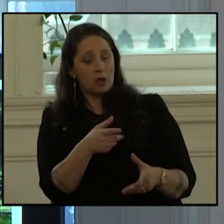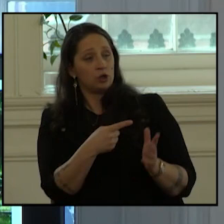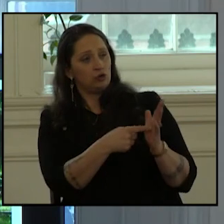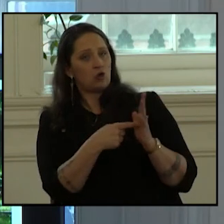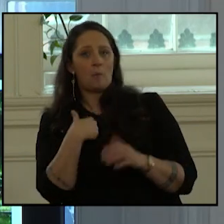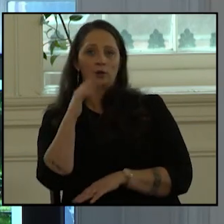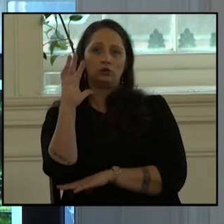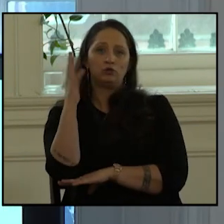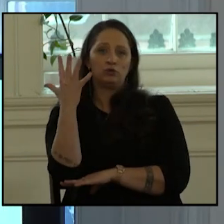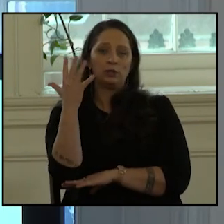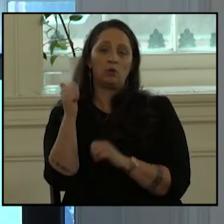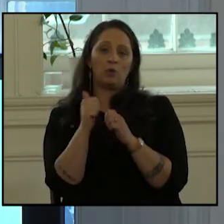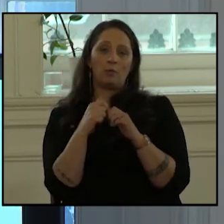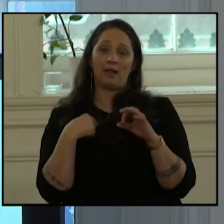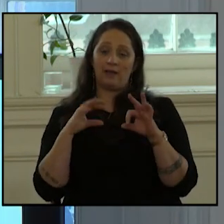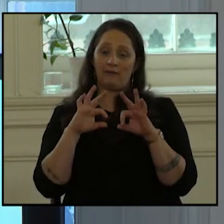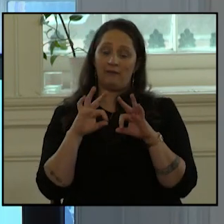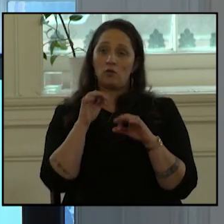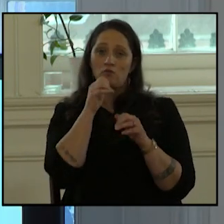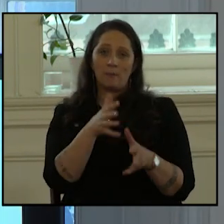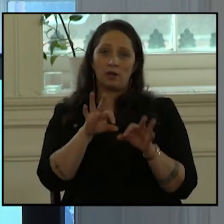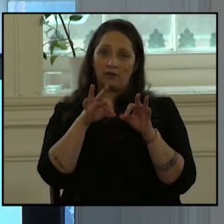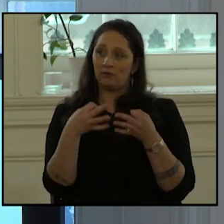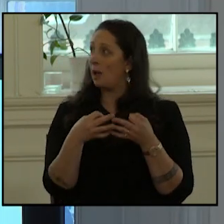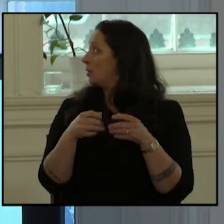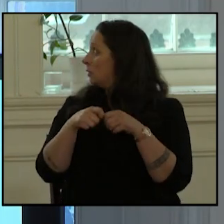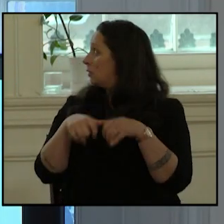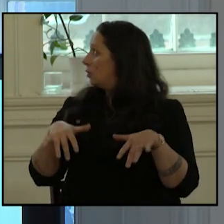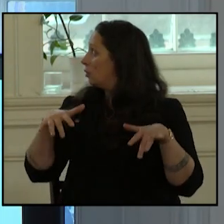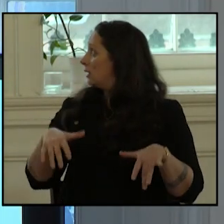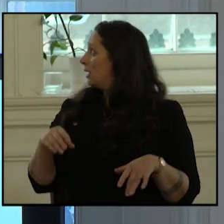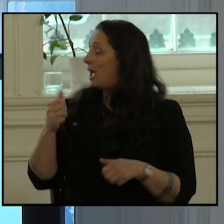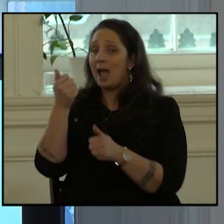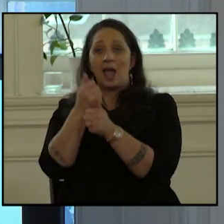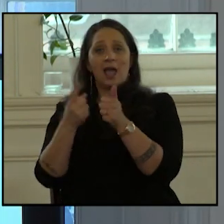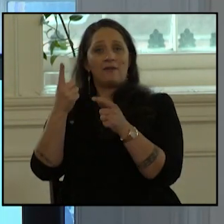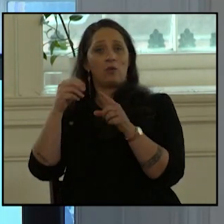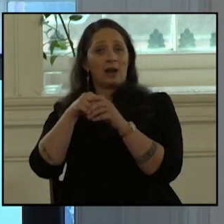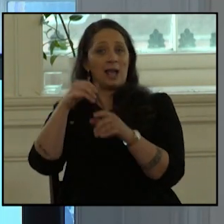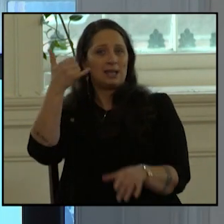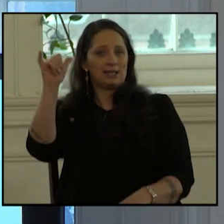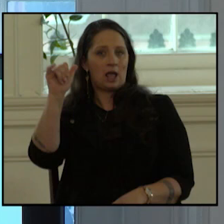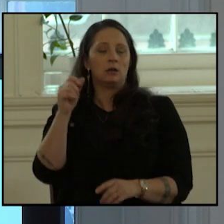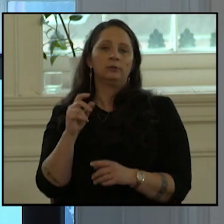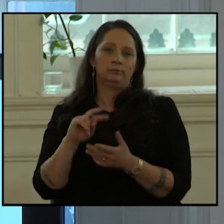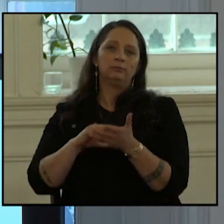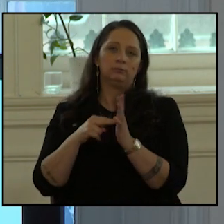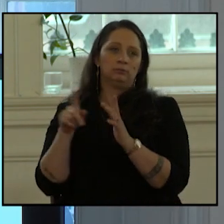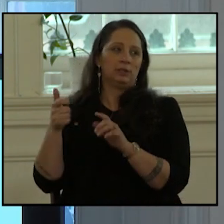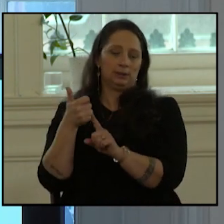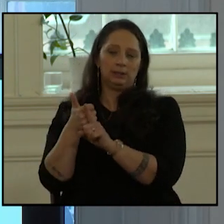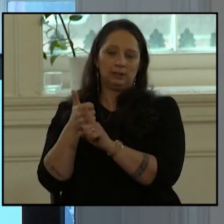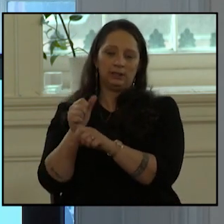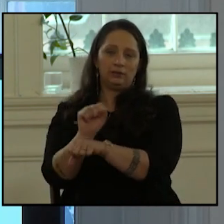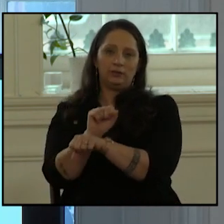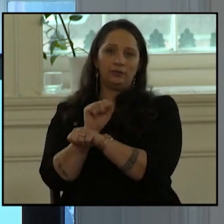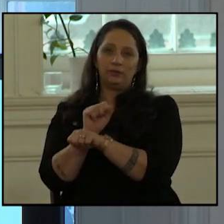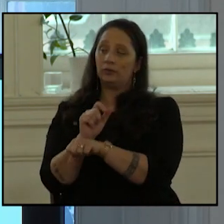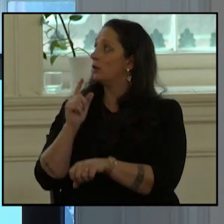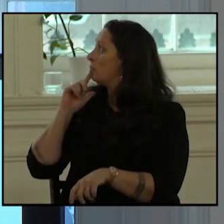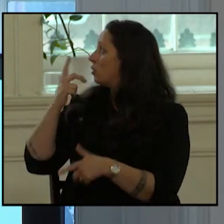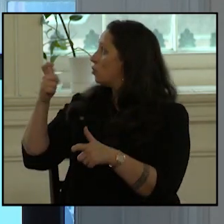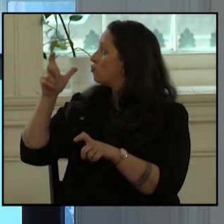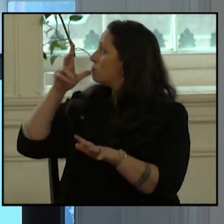with my grandmother's family. Everybody highlighted in yellow as an enslaved person. My third great grandmother, Marguerite, in the upper